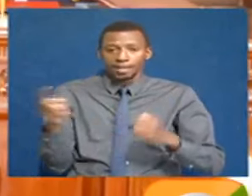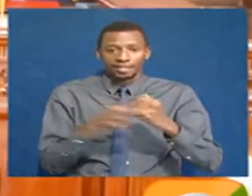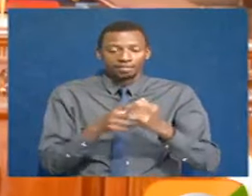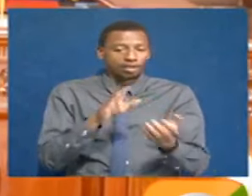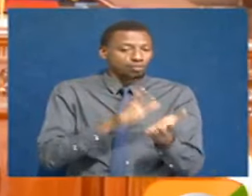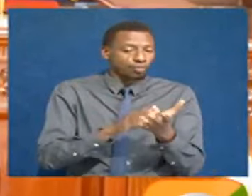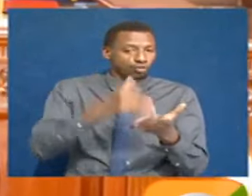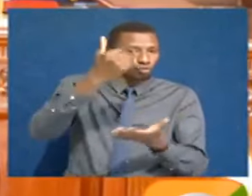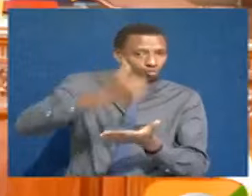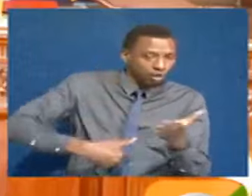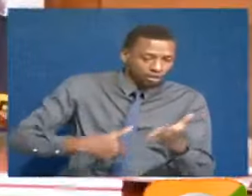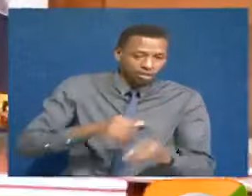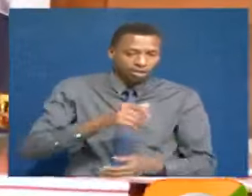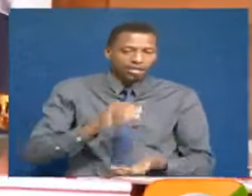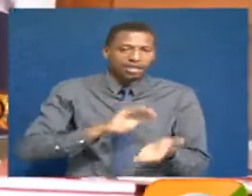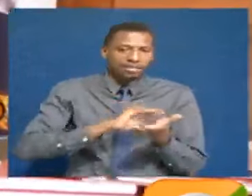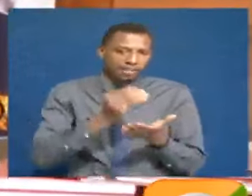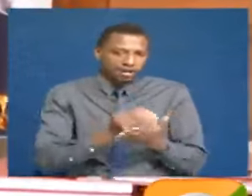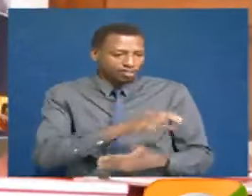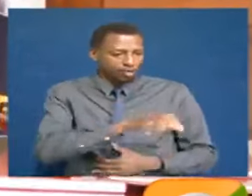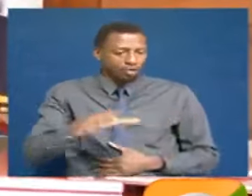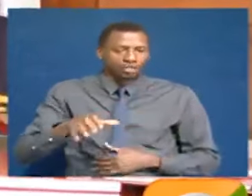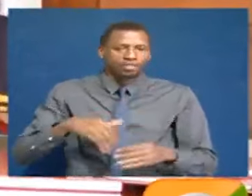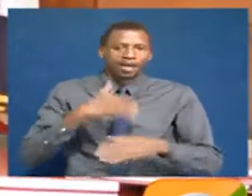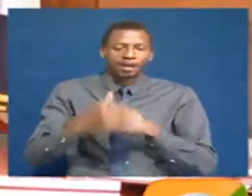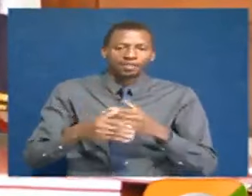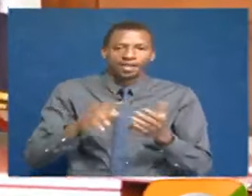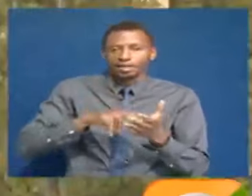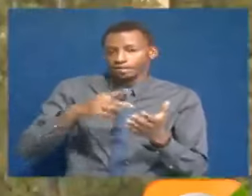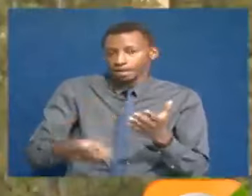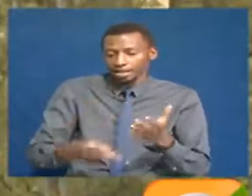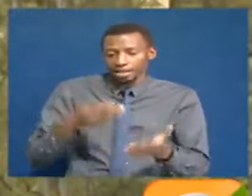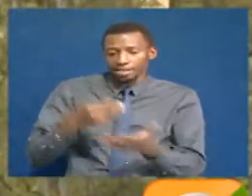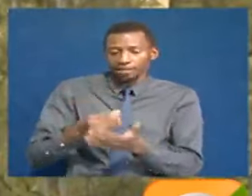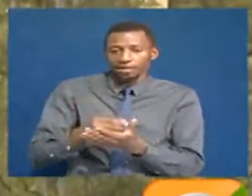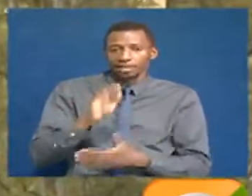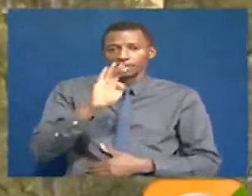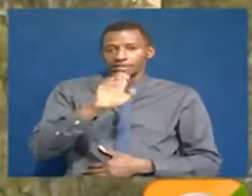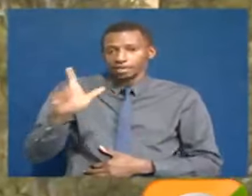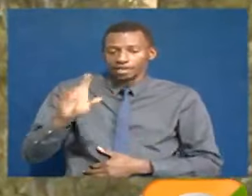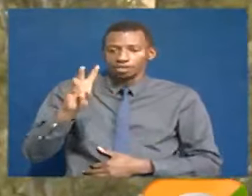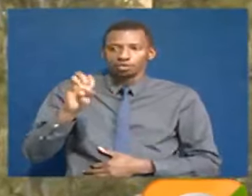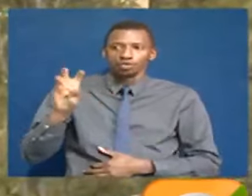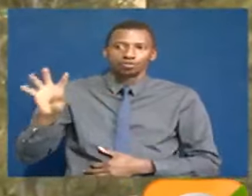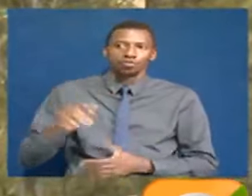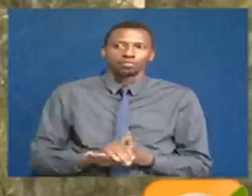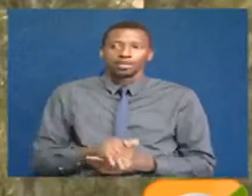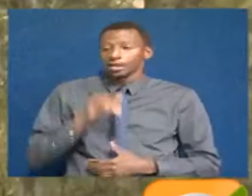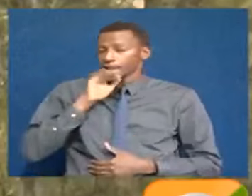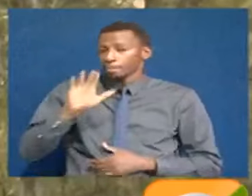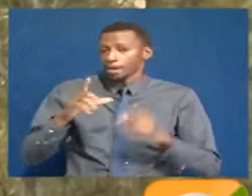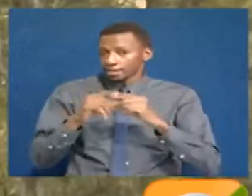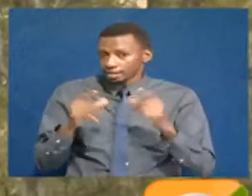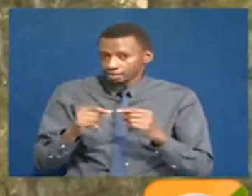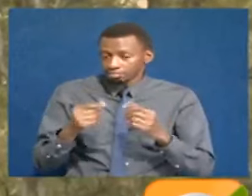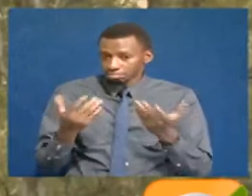slashing of funding to counties after the failed Finance Bill 2024. Raila Odinga's statement comes against the backdrop